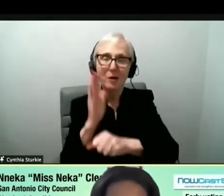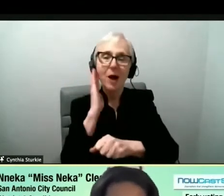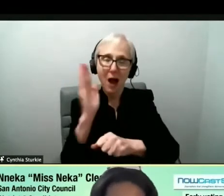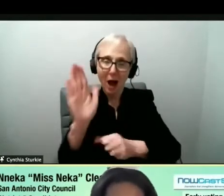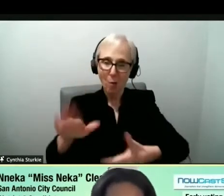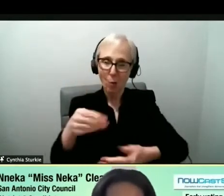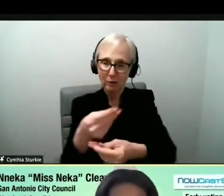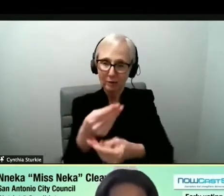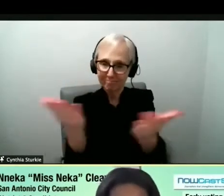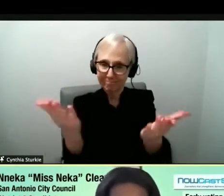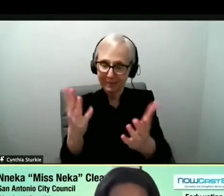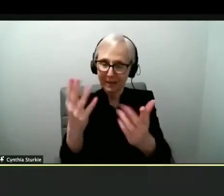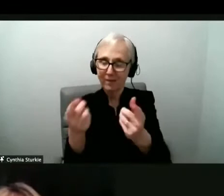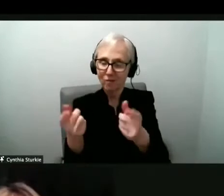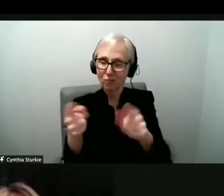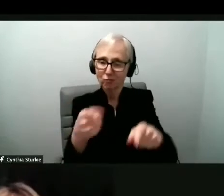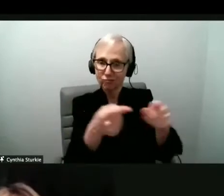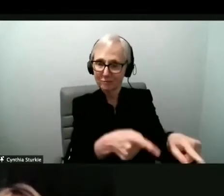results.